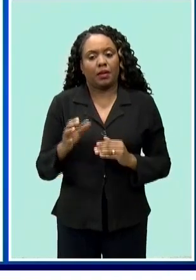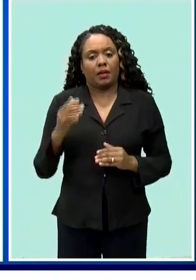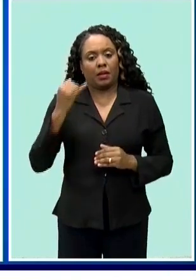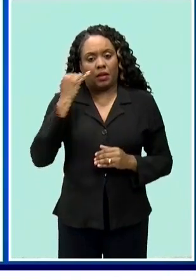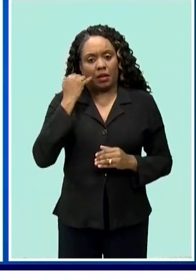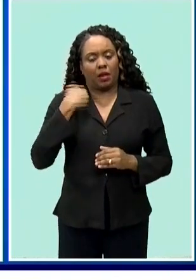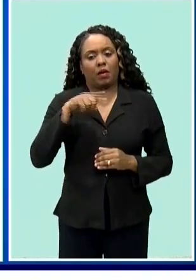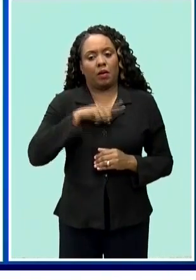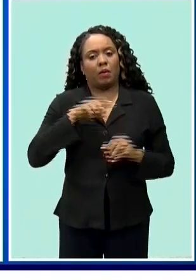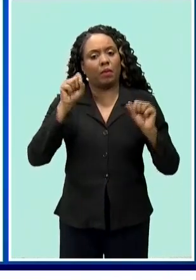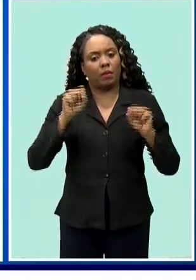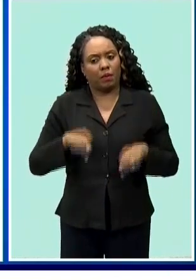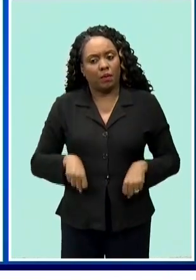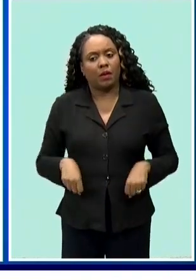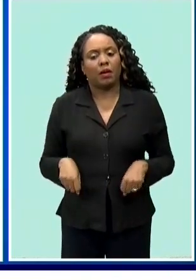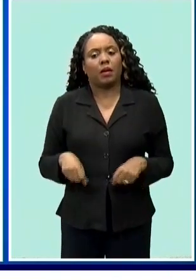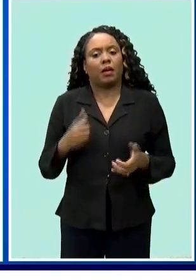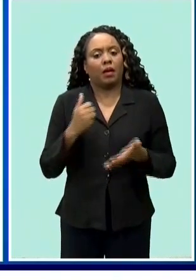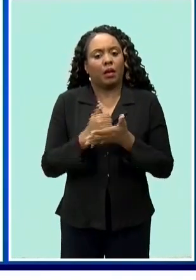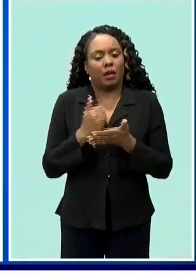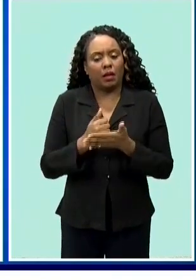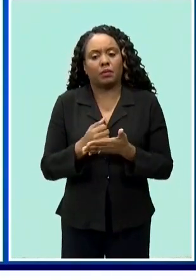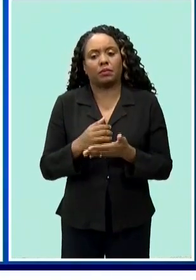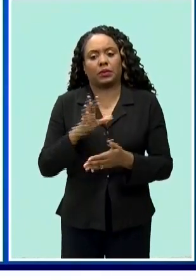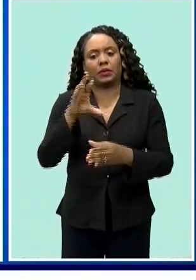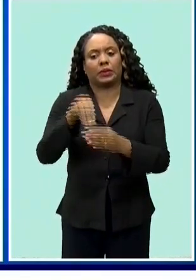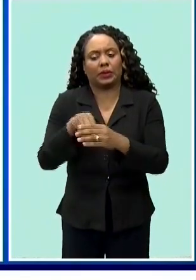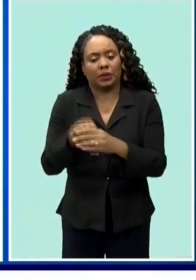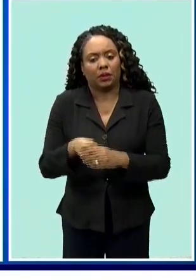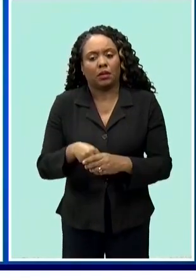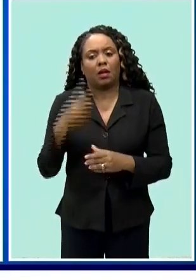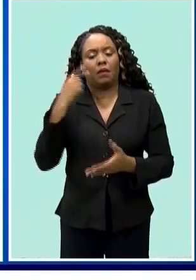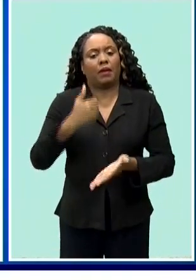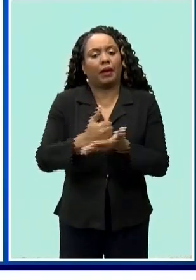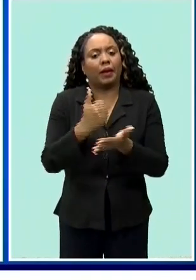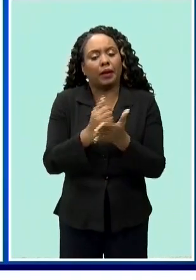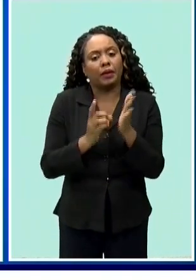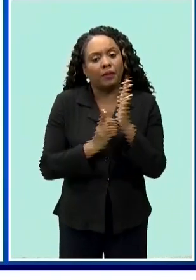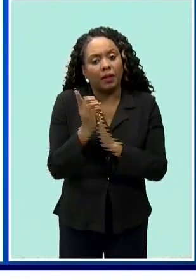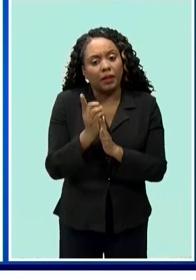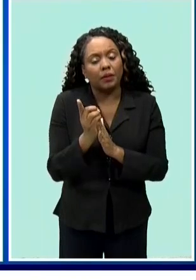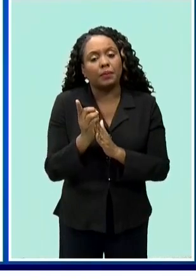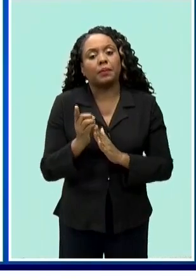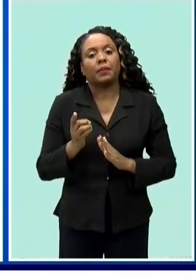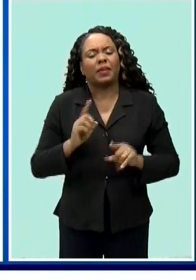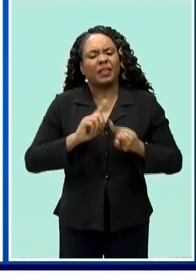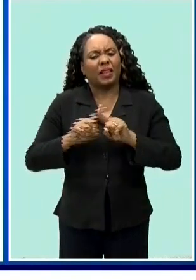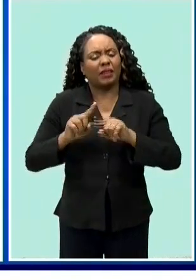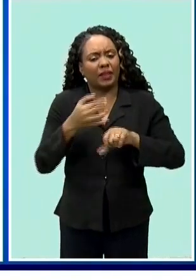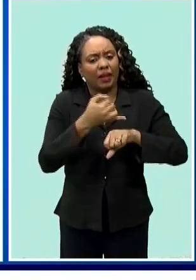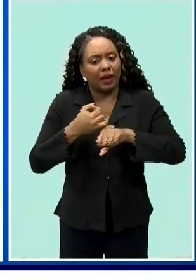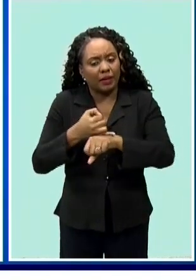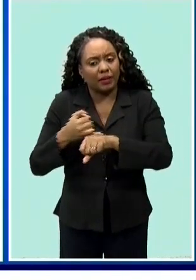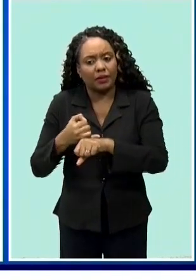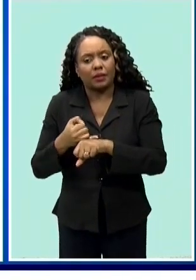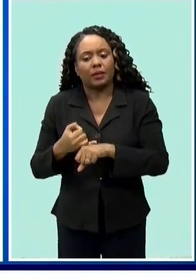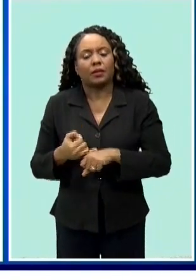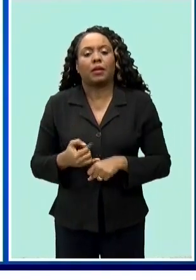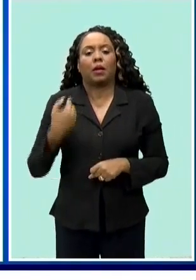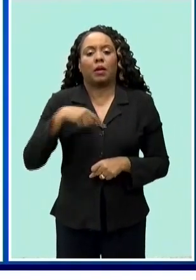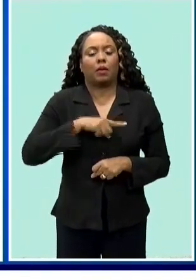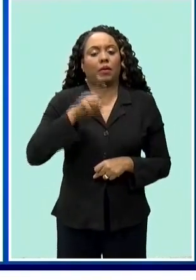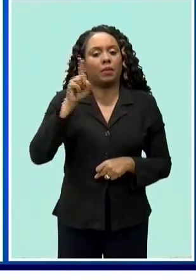definable difference in the funding of this region's development is what must be